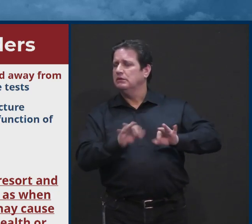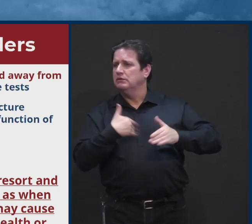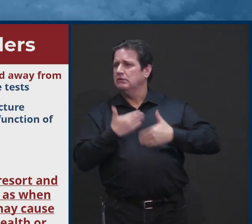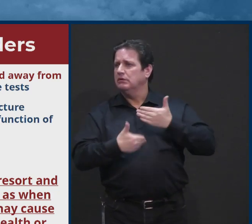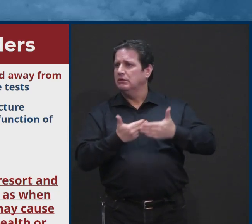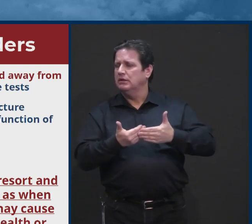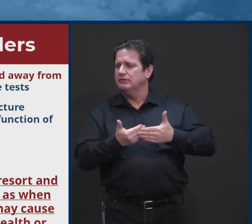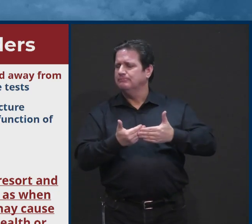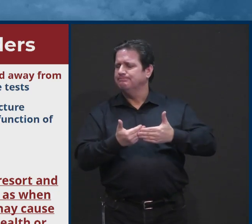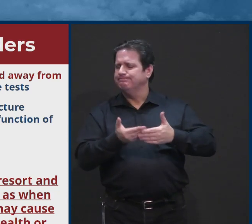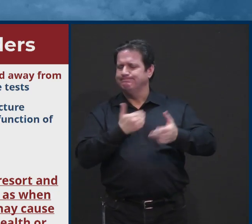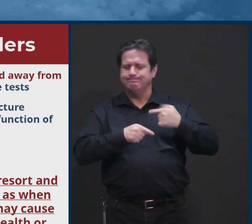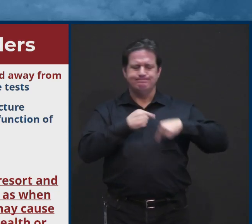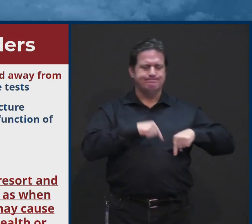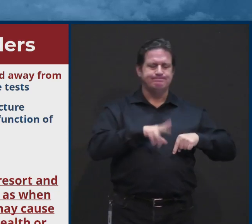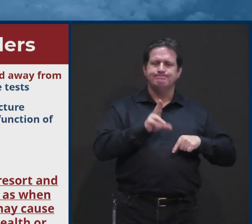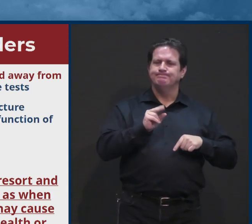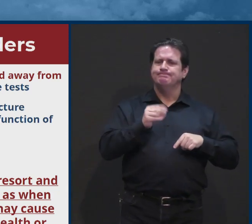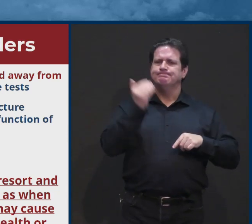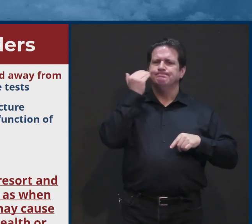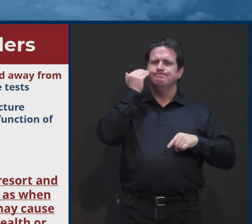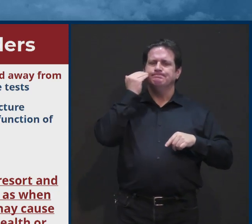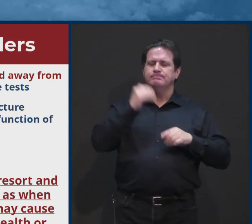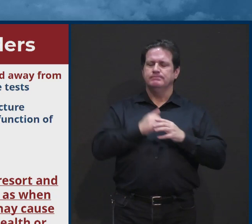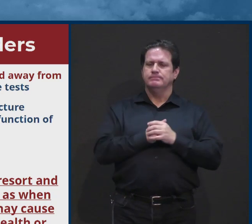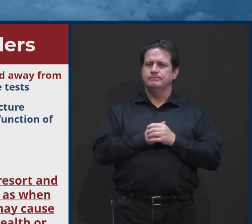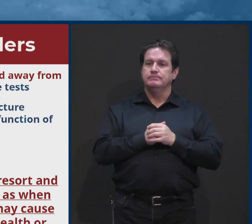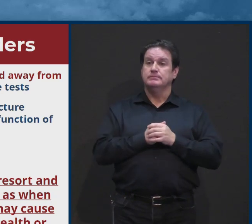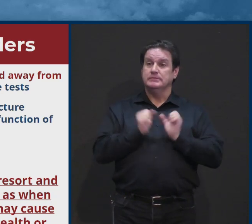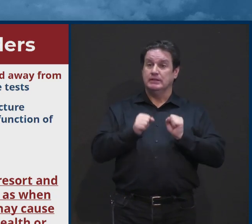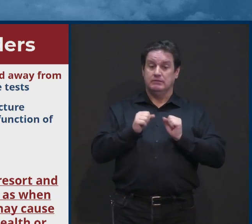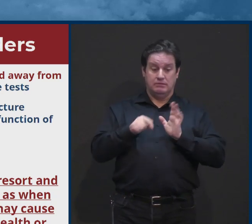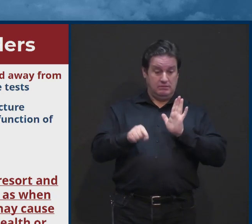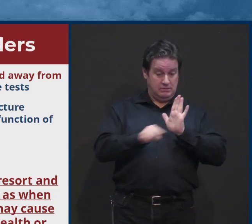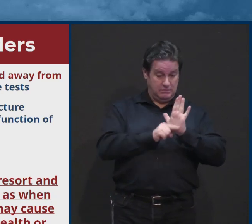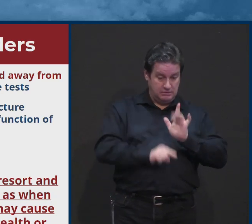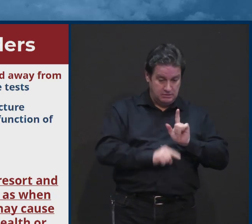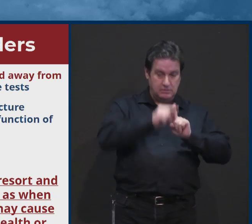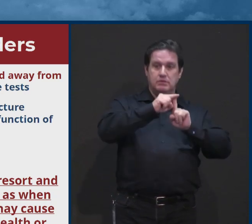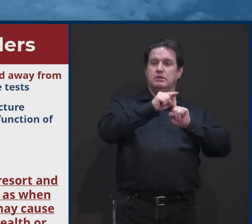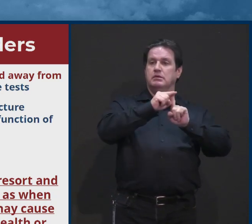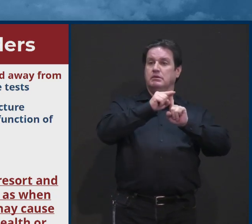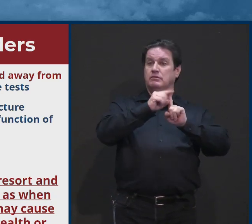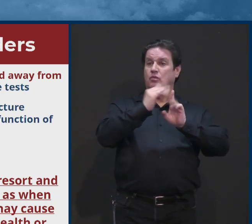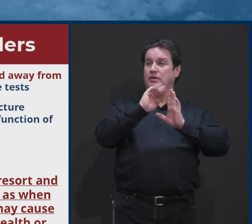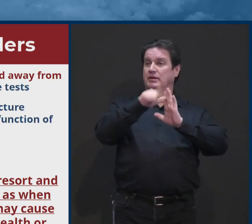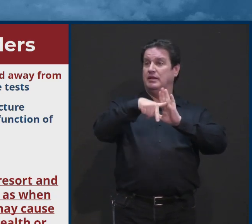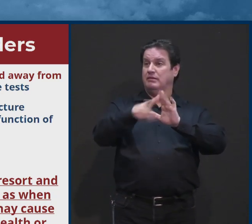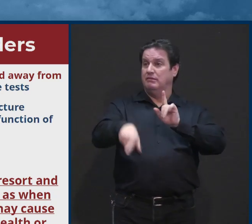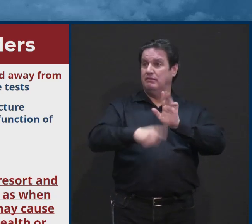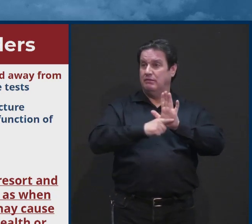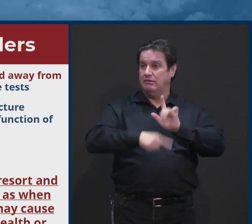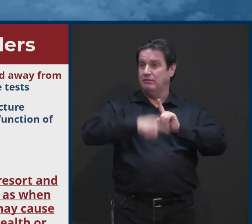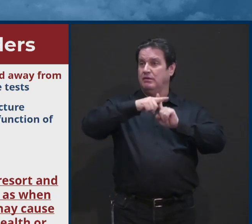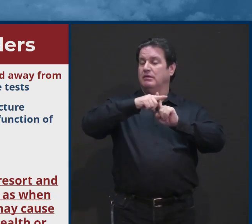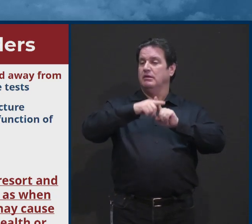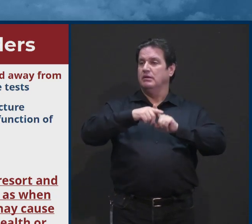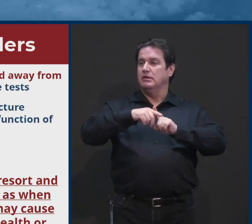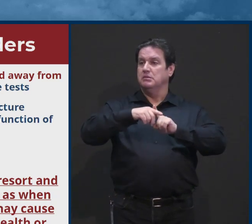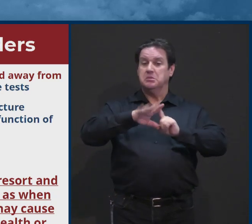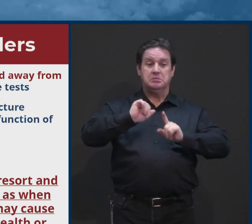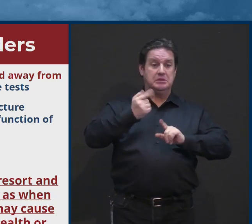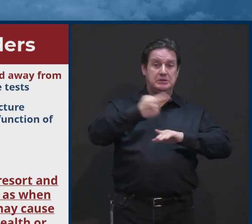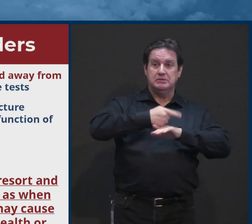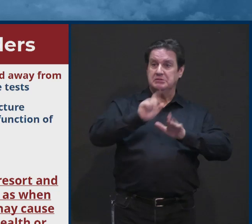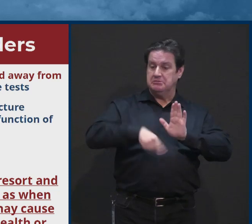good to go. But we know that you can become positive actually up to 14 days. Most people become positive by 10